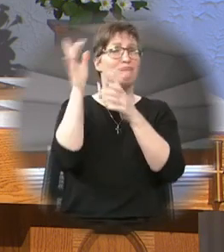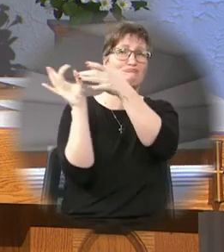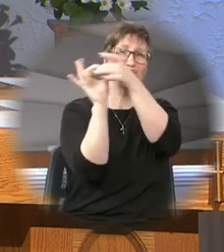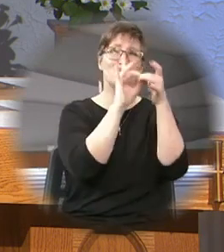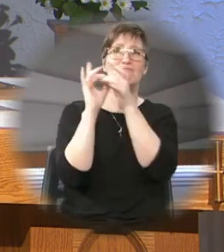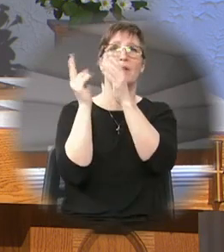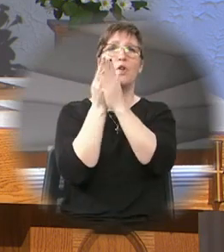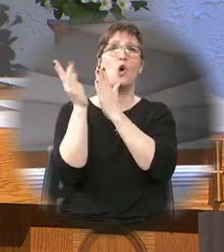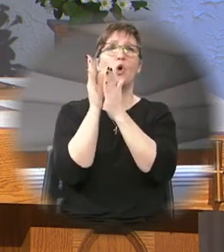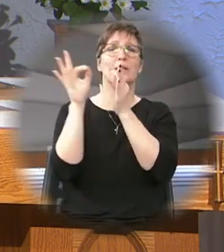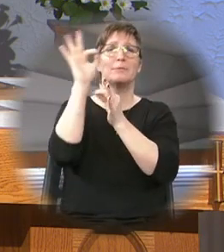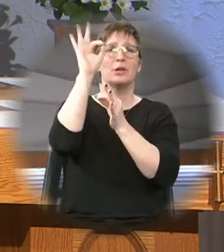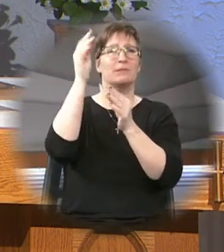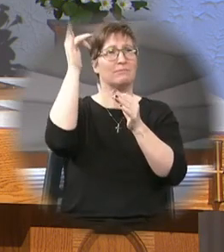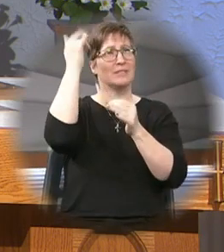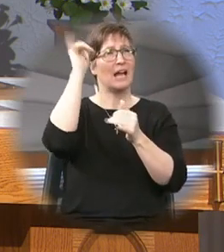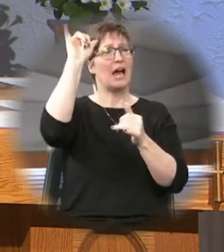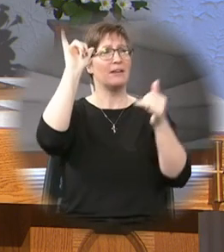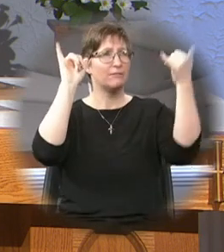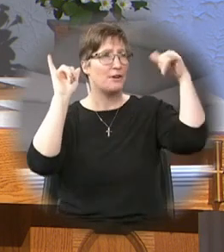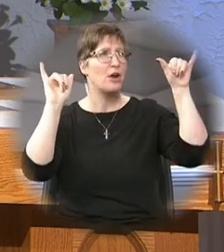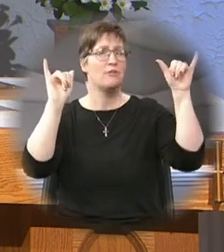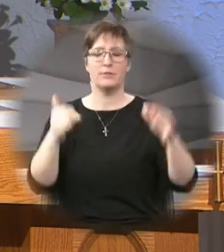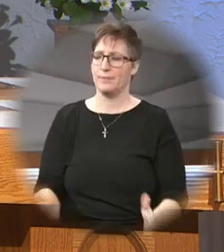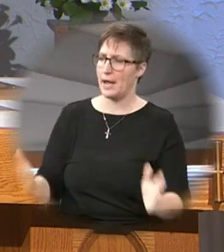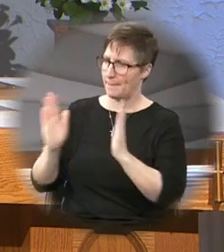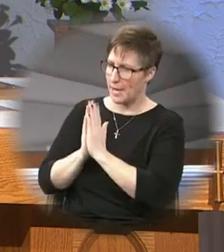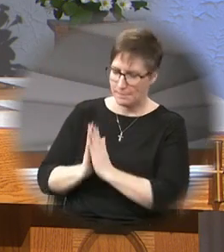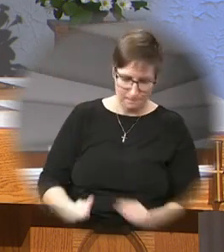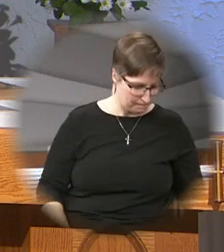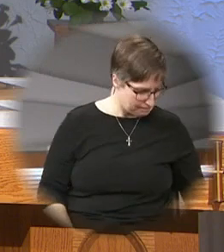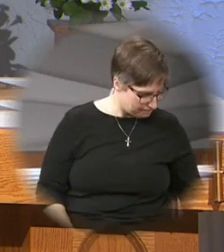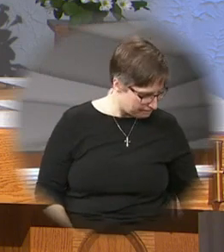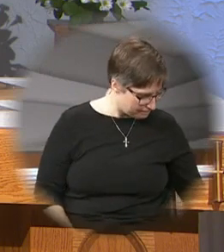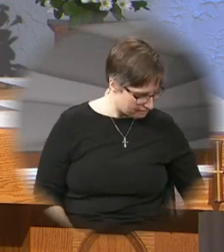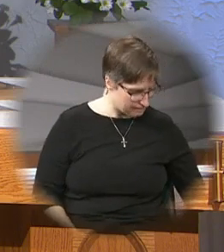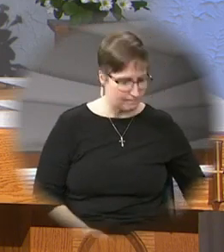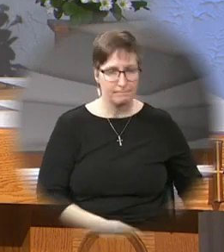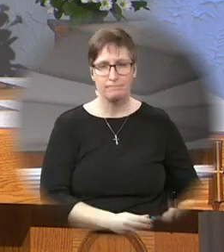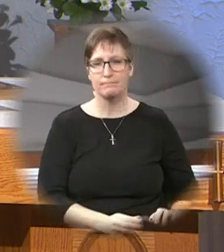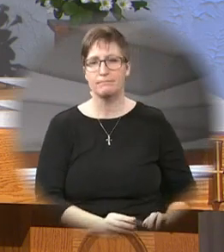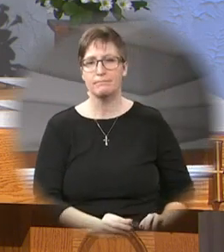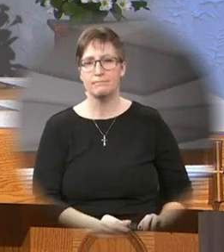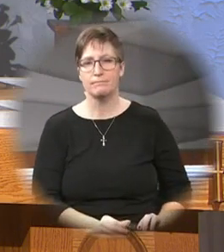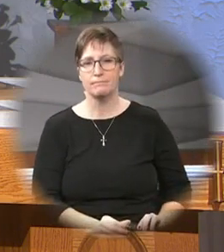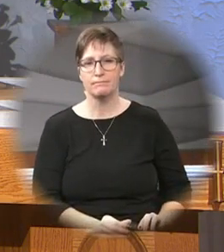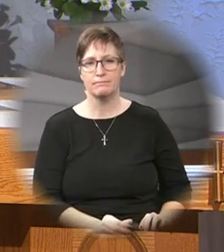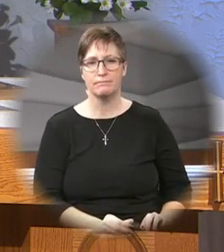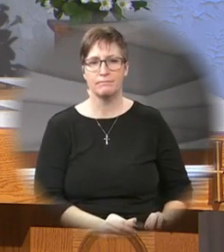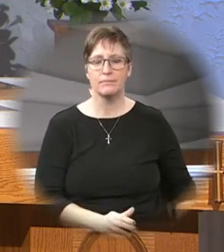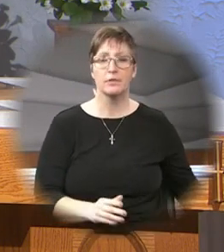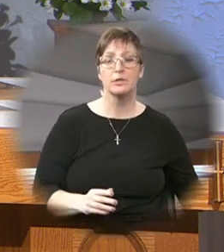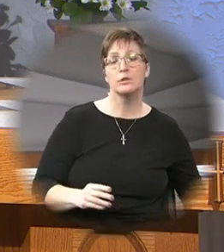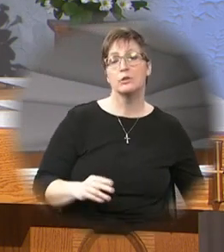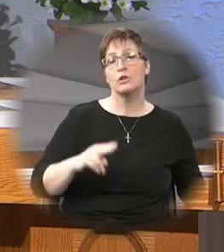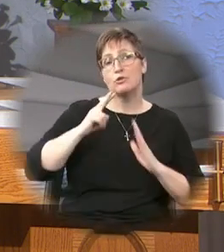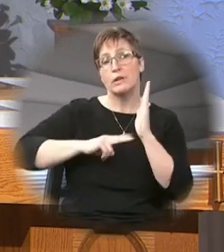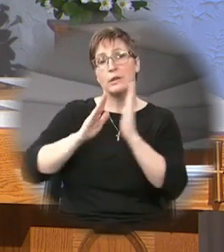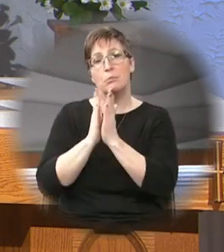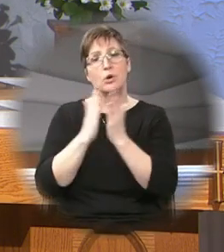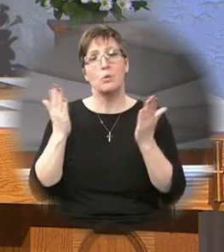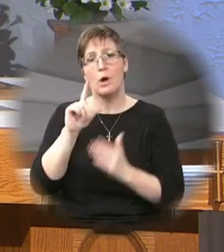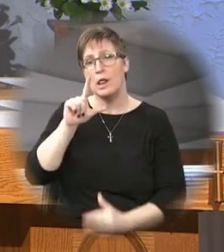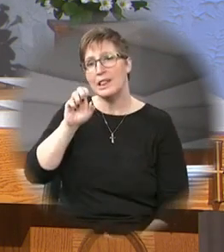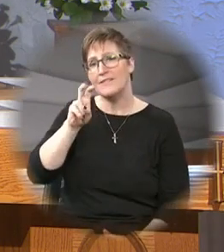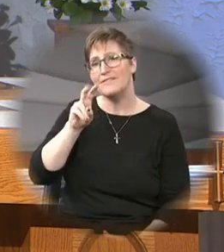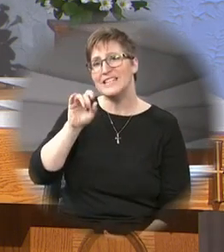Spirit, God forever and ever. Amen. A reading from the book of Leviticus. The Lord